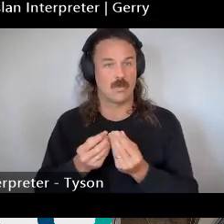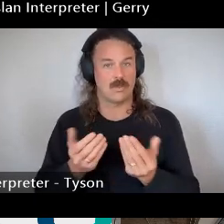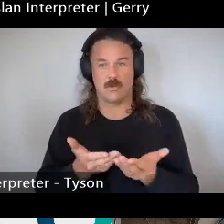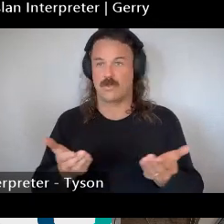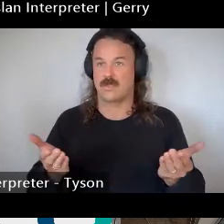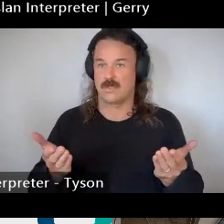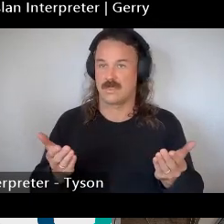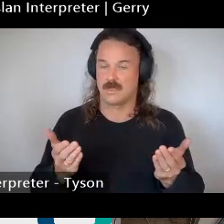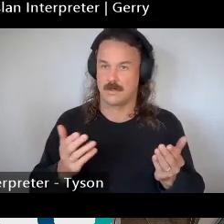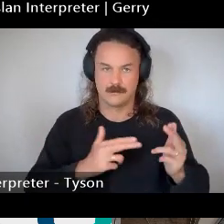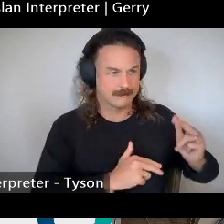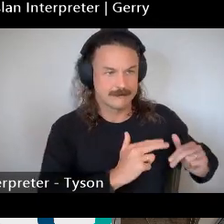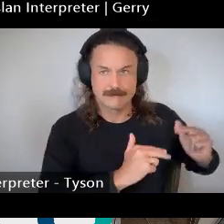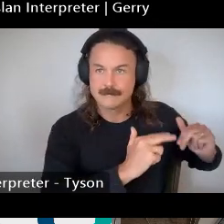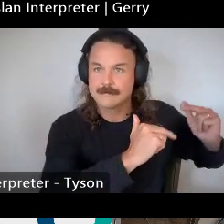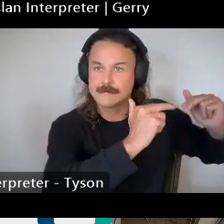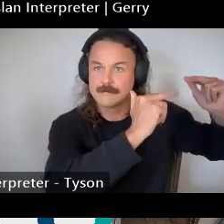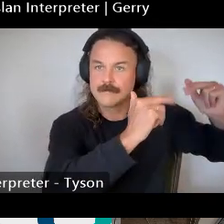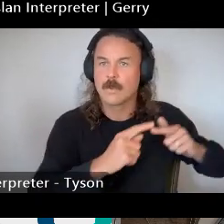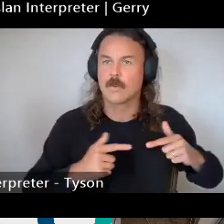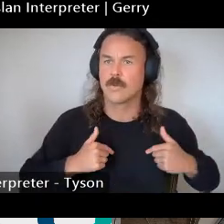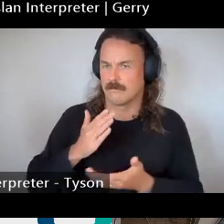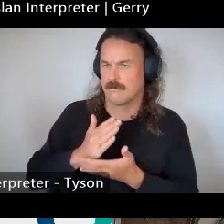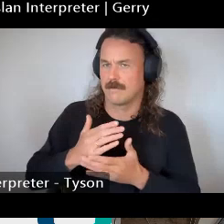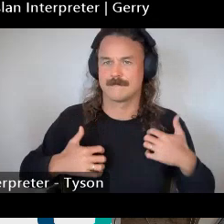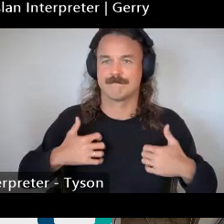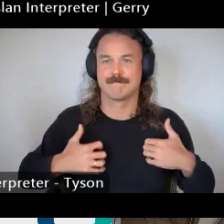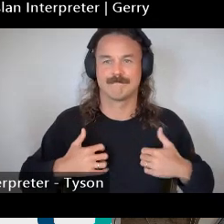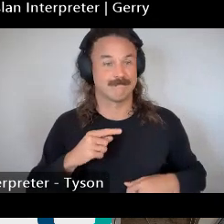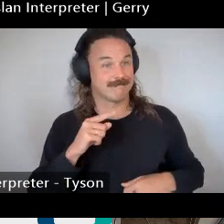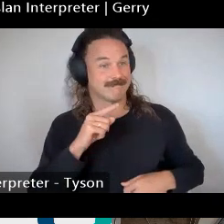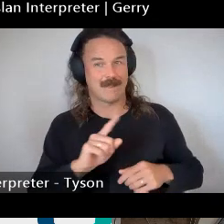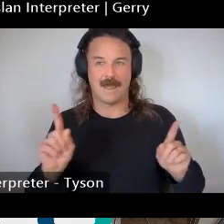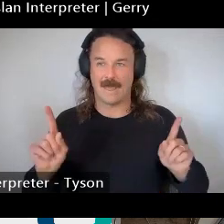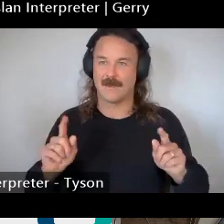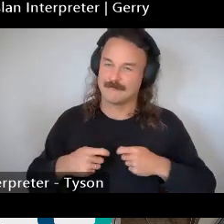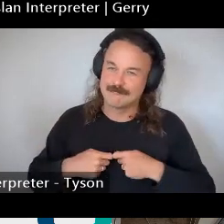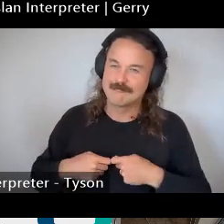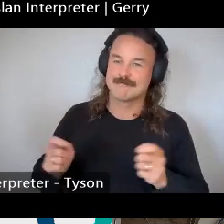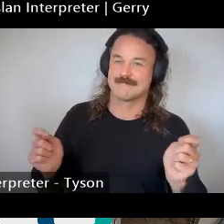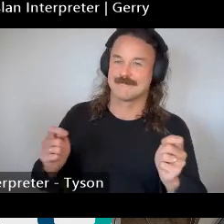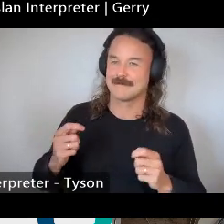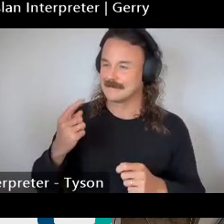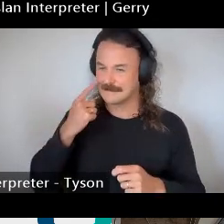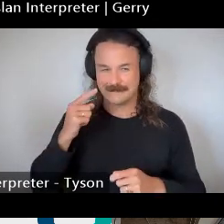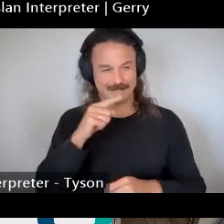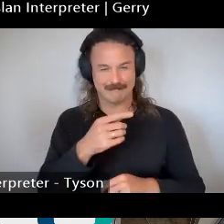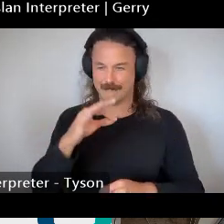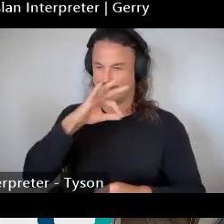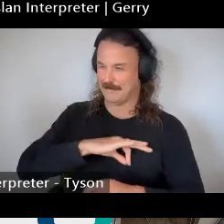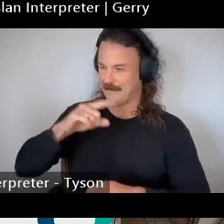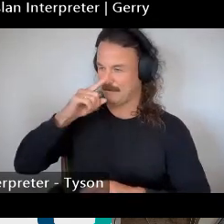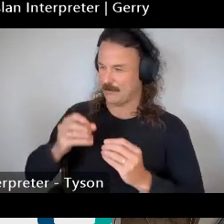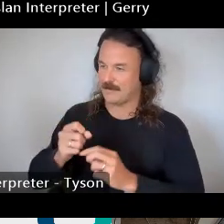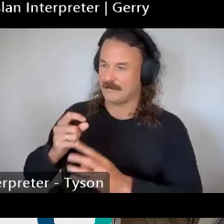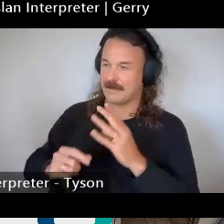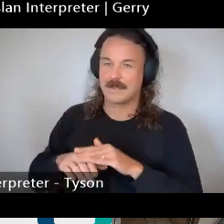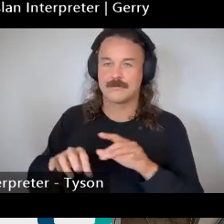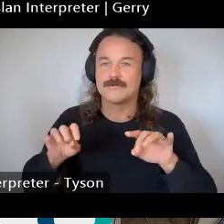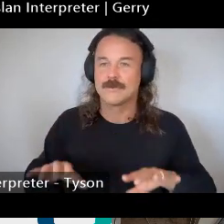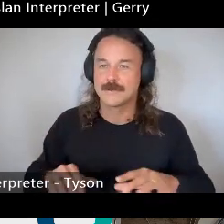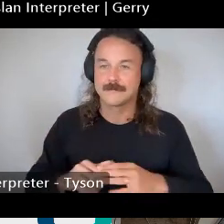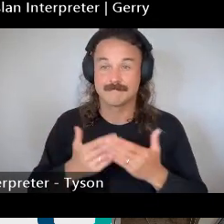we certainly look forward to seeing it being used for the benefit of people with disability in Australia. Thank